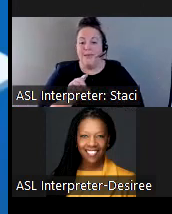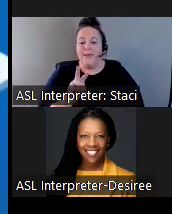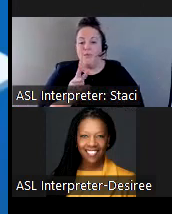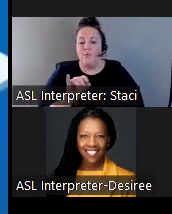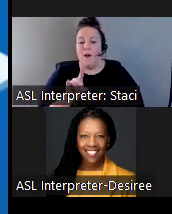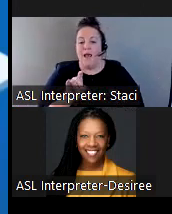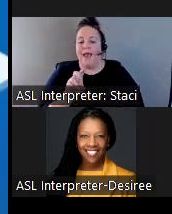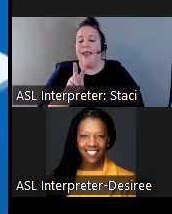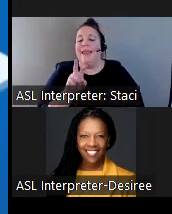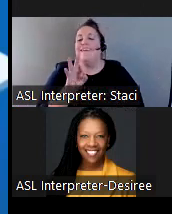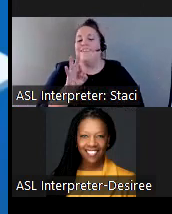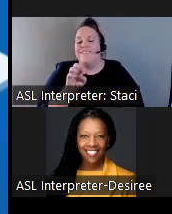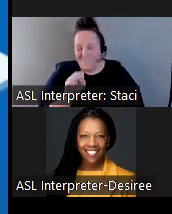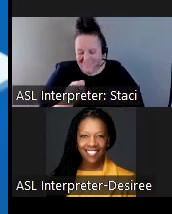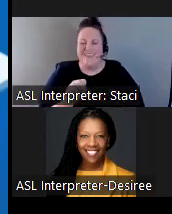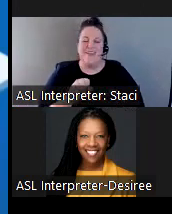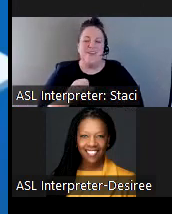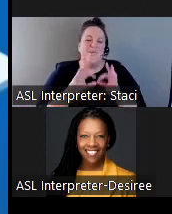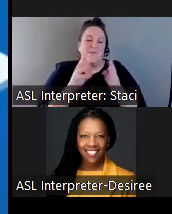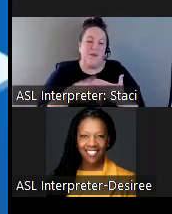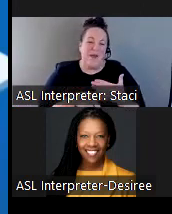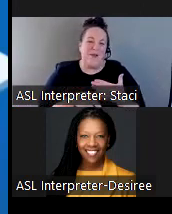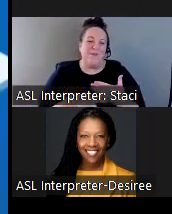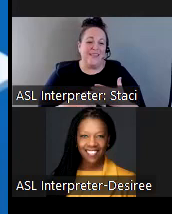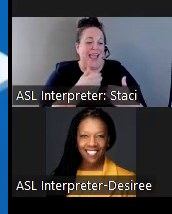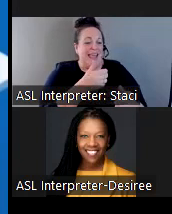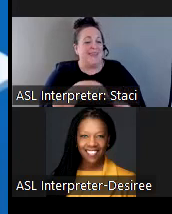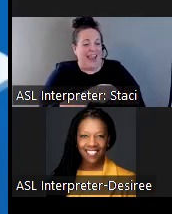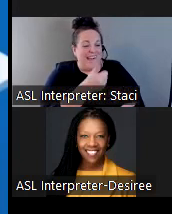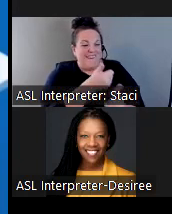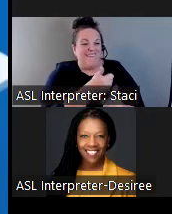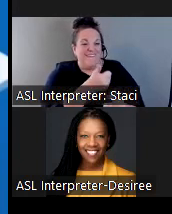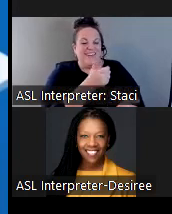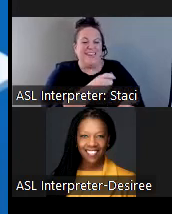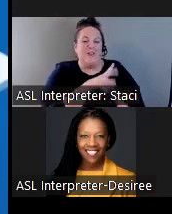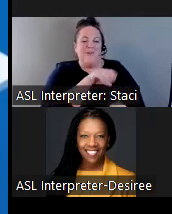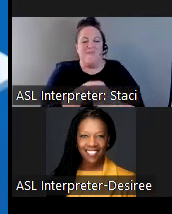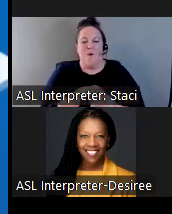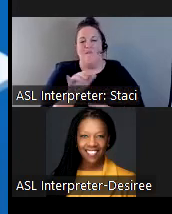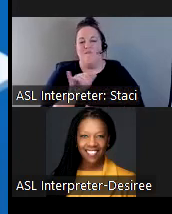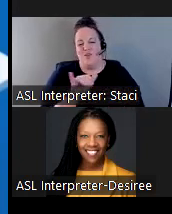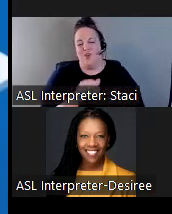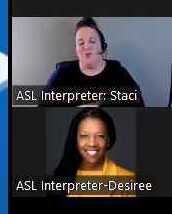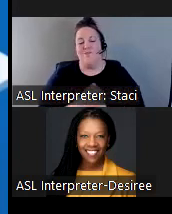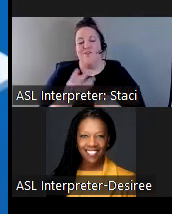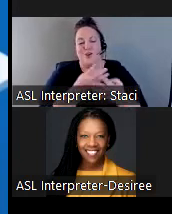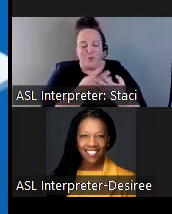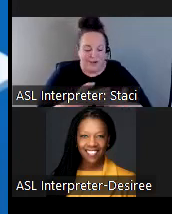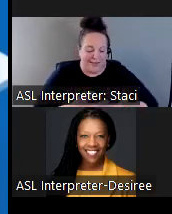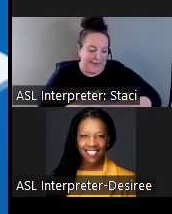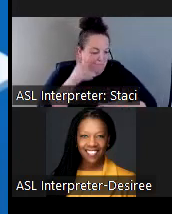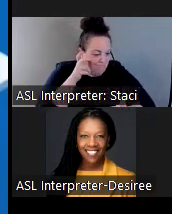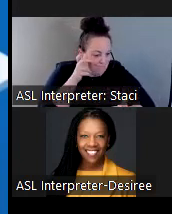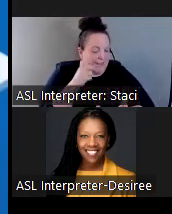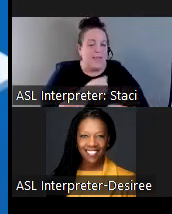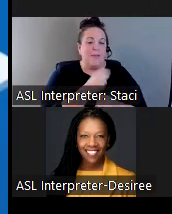your region. Help them, bring them into the fold so they understand the importance and the value of doing the newborn hearing screening and making sure